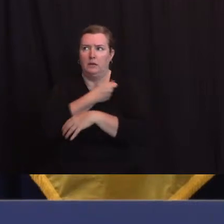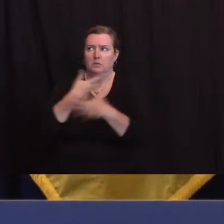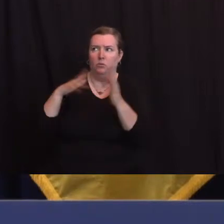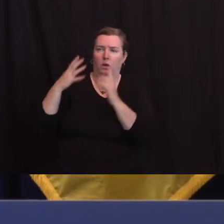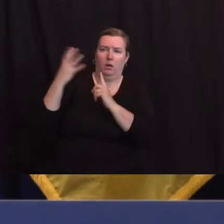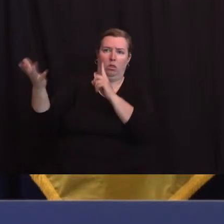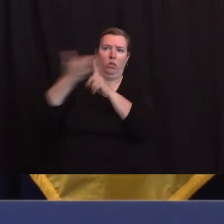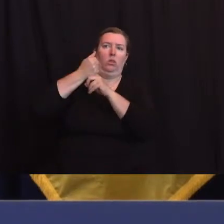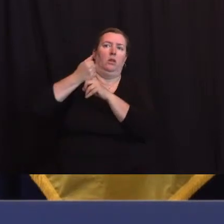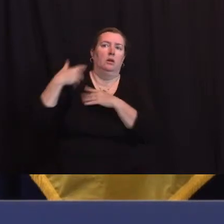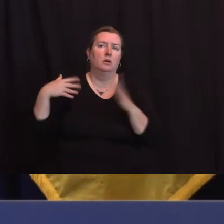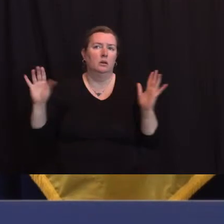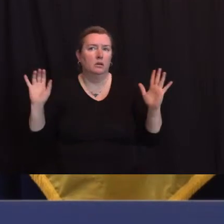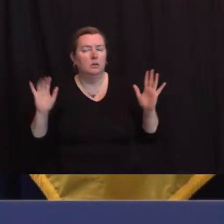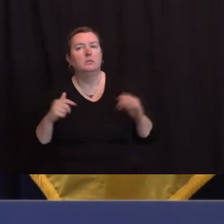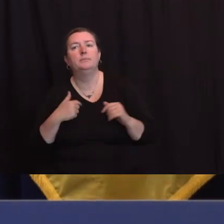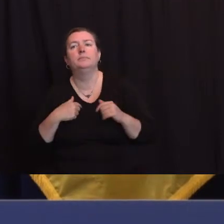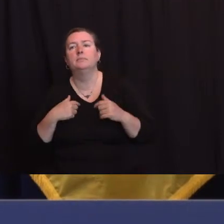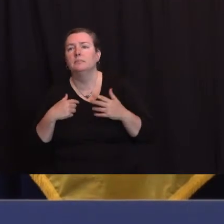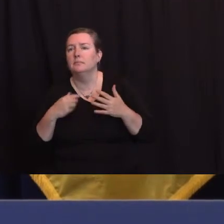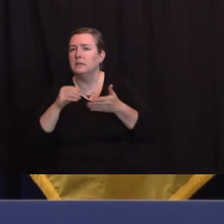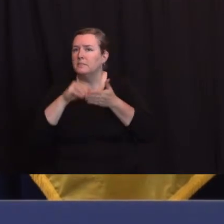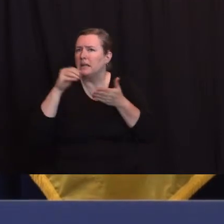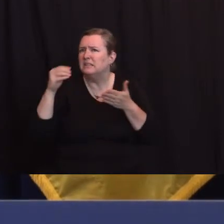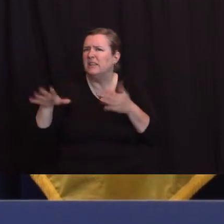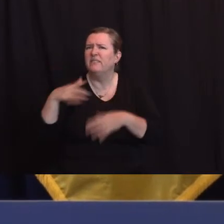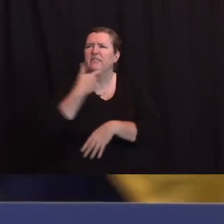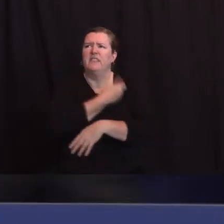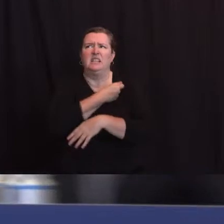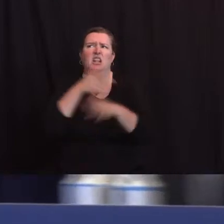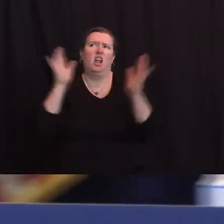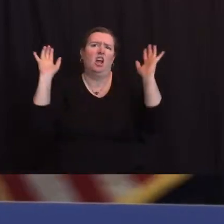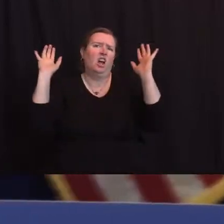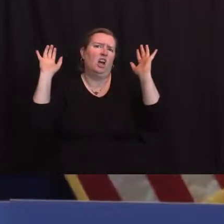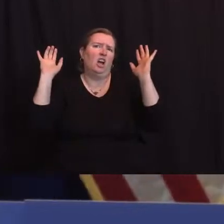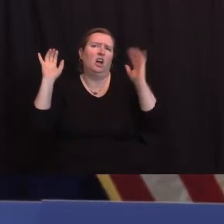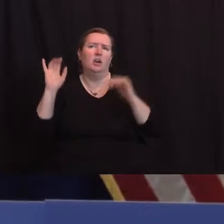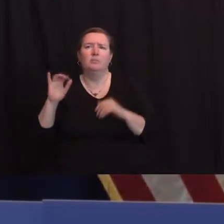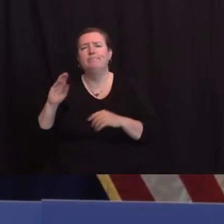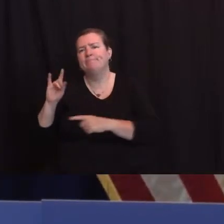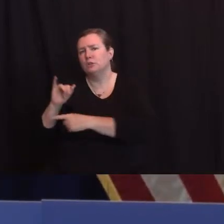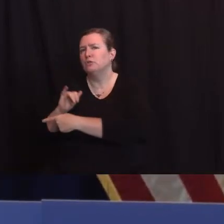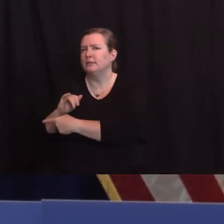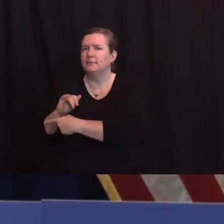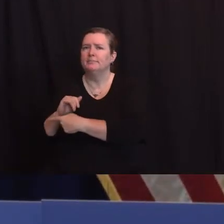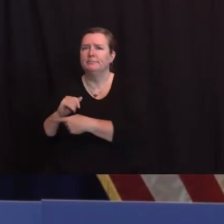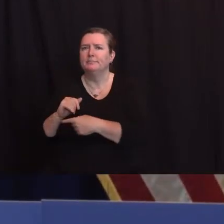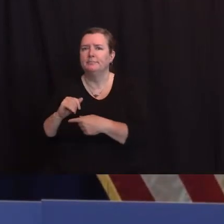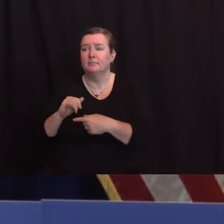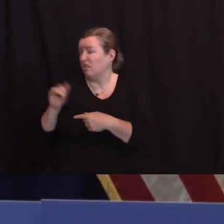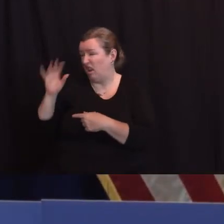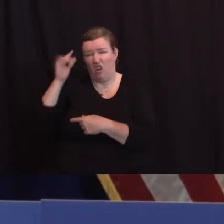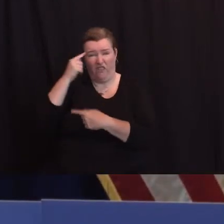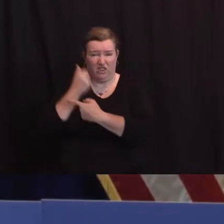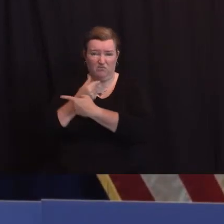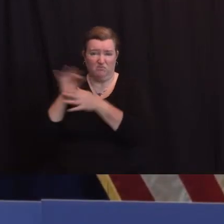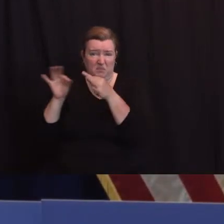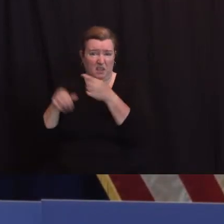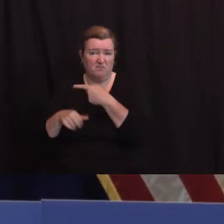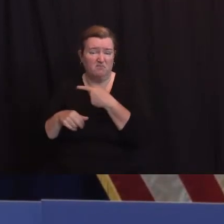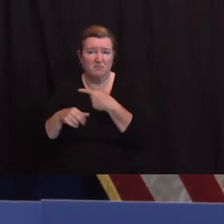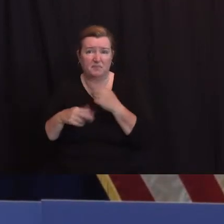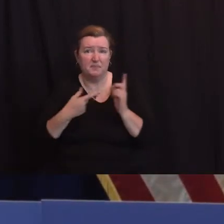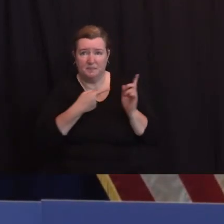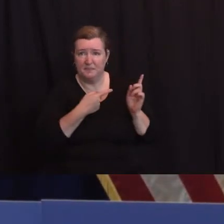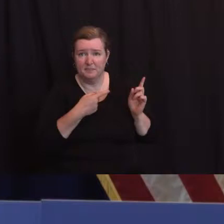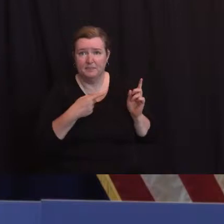least the feedback I've gotten, it's a whole range of reasons. Yeah, the reports show exactly what the governor just said. And a lot of it is social service